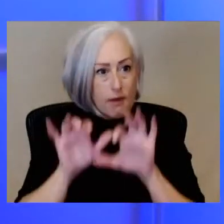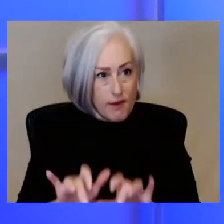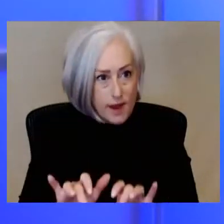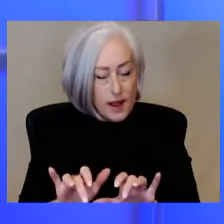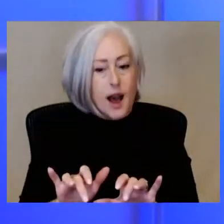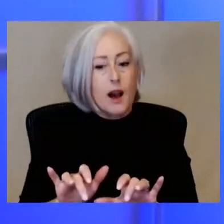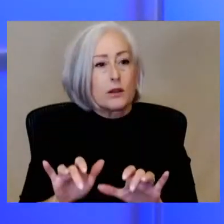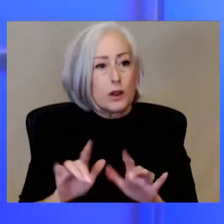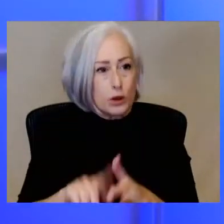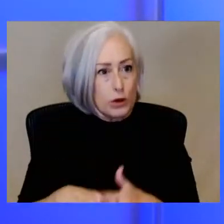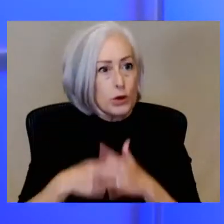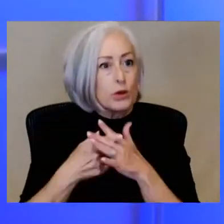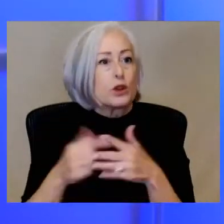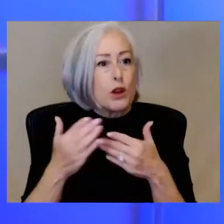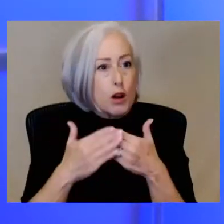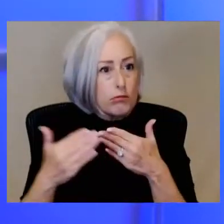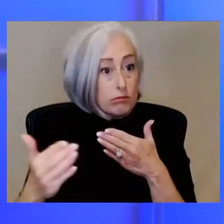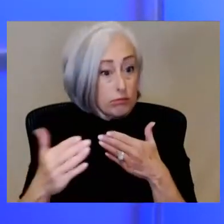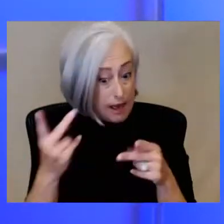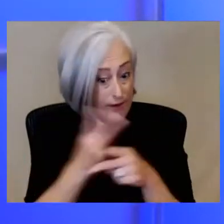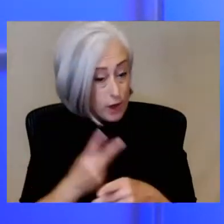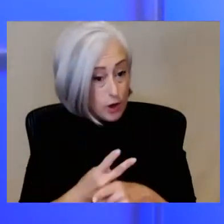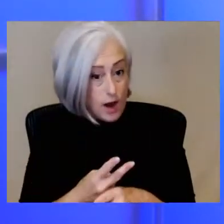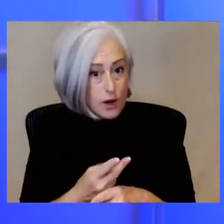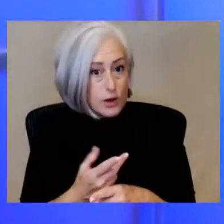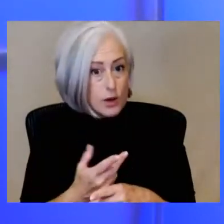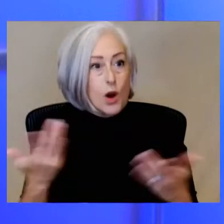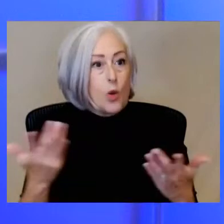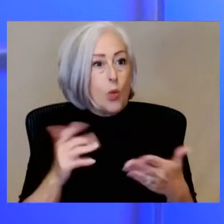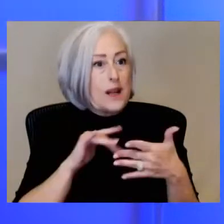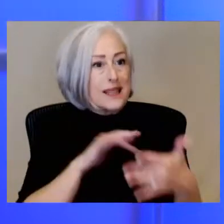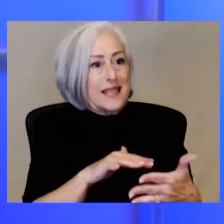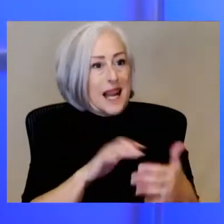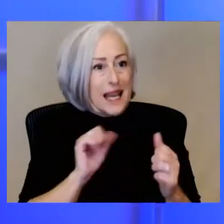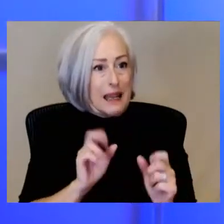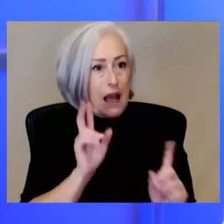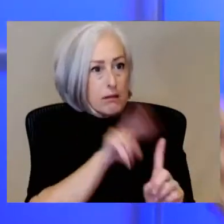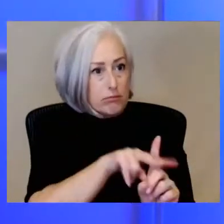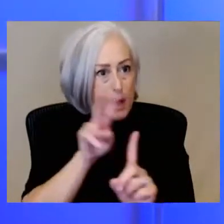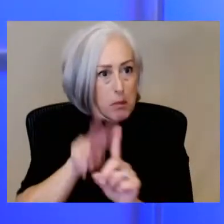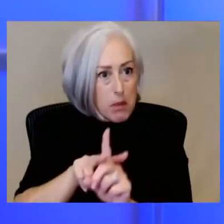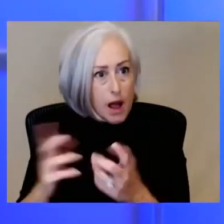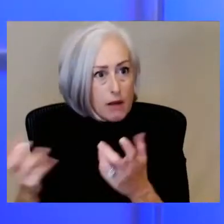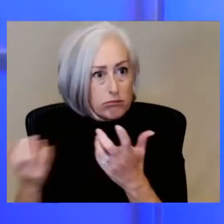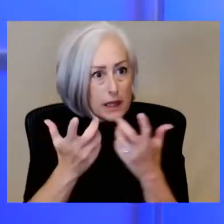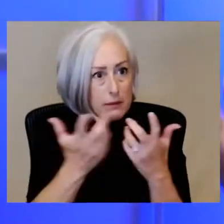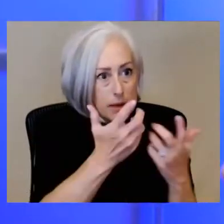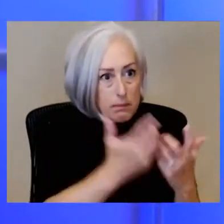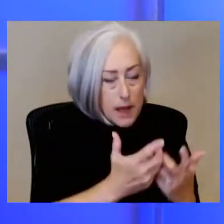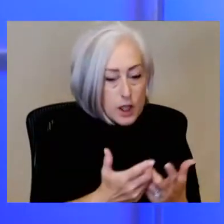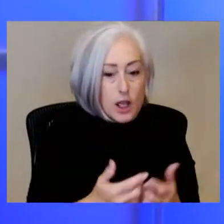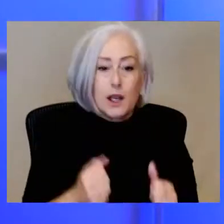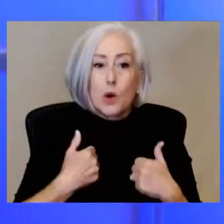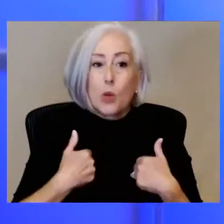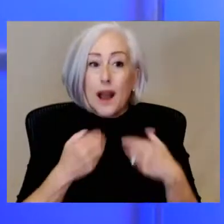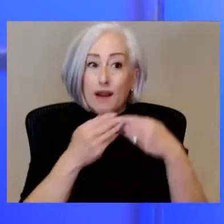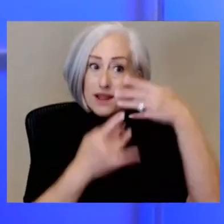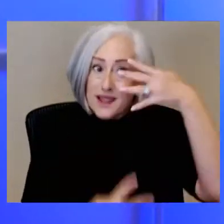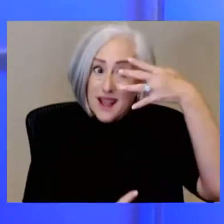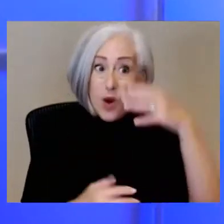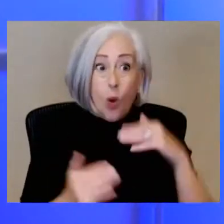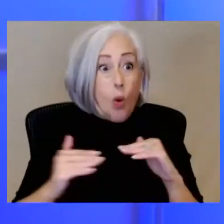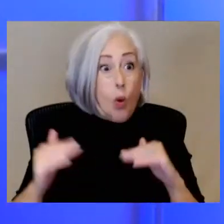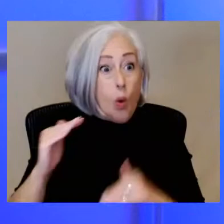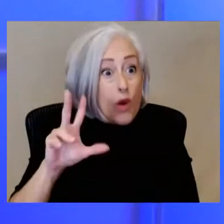out what studies might you be eligible for. We have a large portfolio of studies, 30 plus studies,